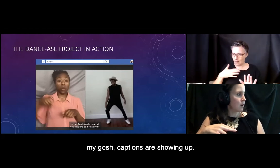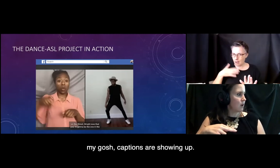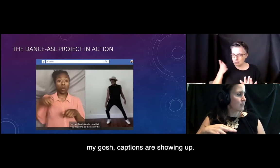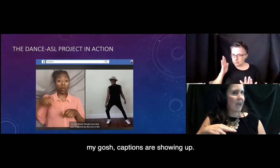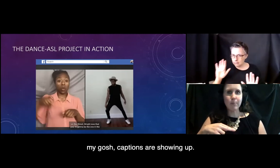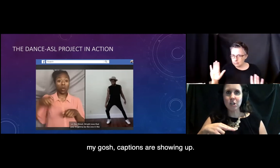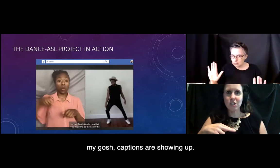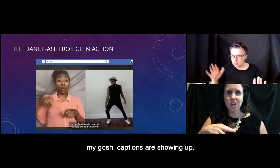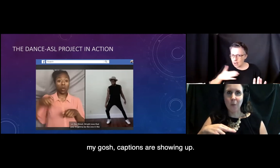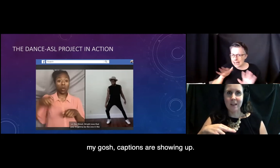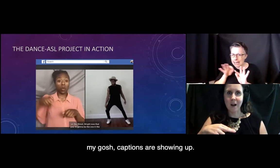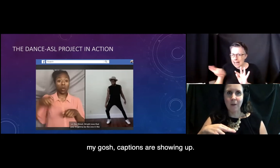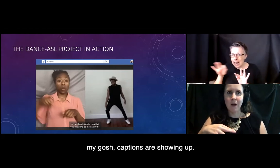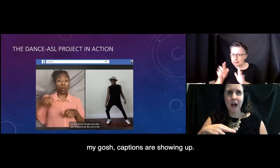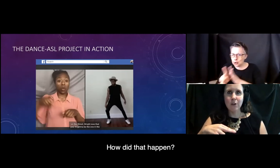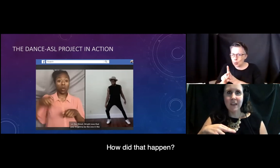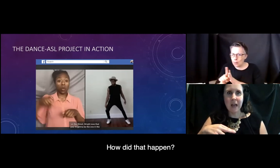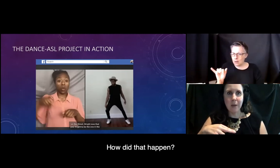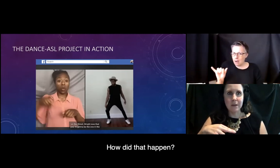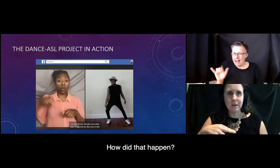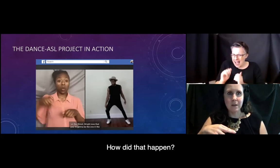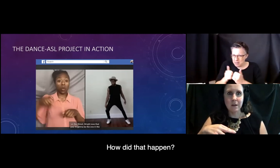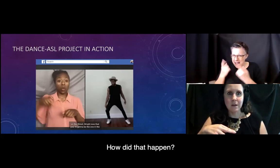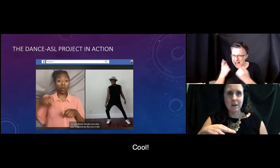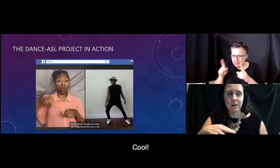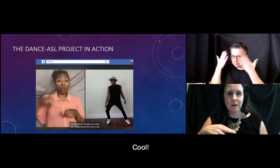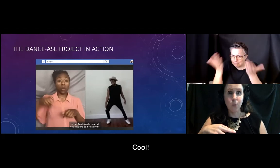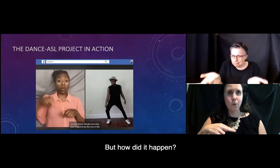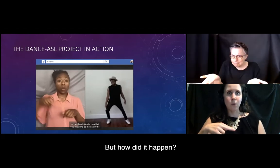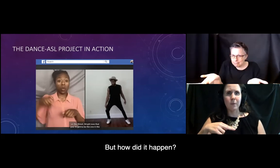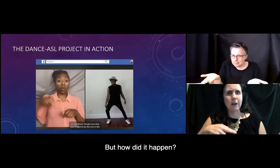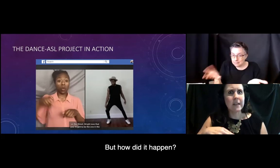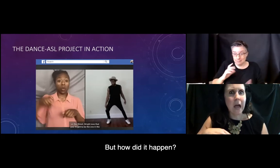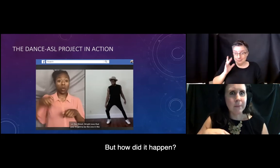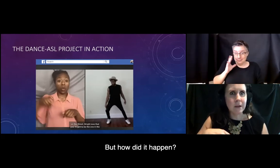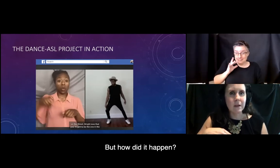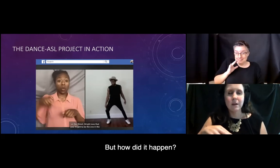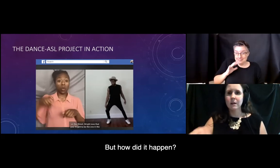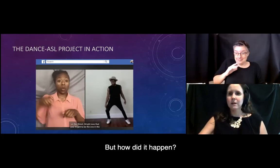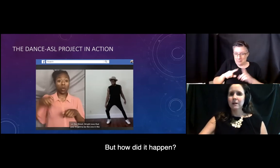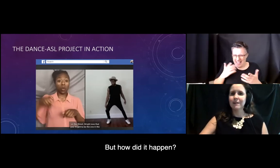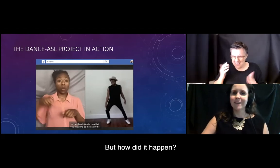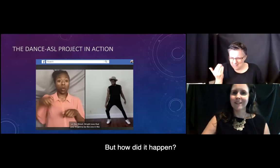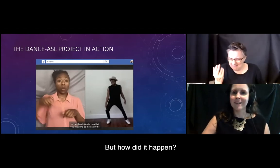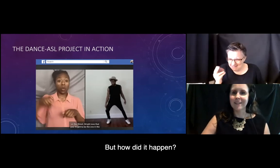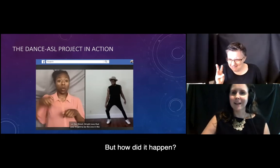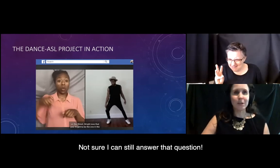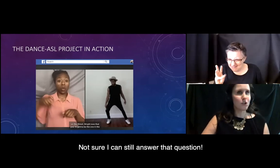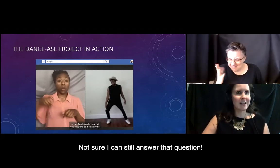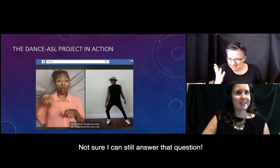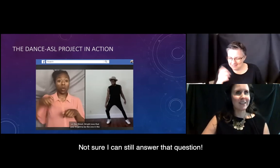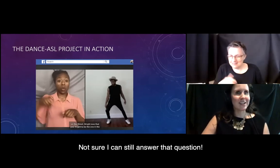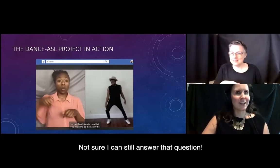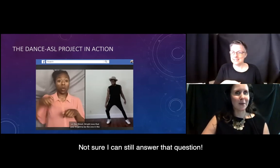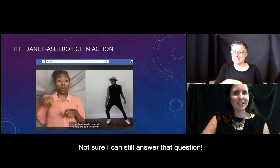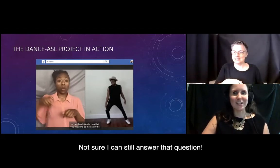gosh, the captions are showing up. How did that happen? Cool, but how did it happen? I'm not sure I